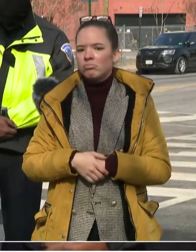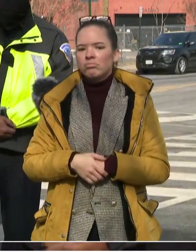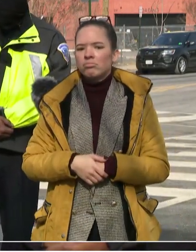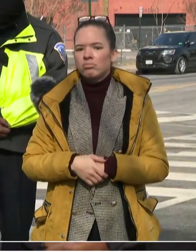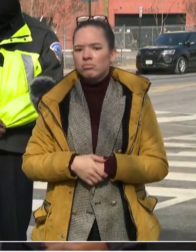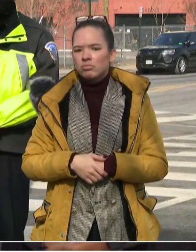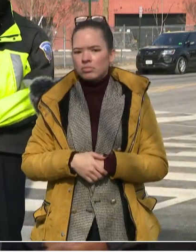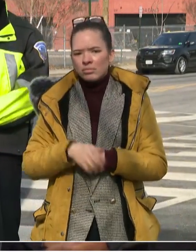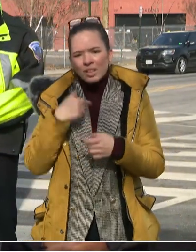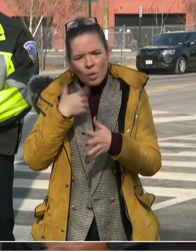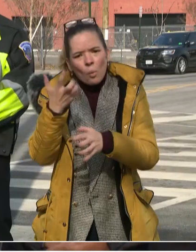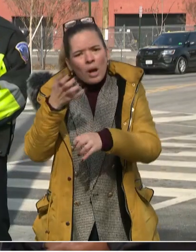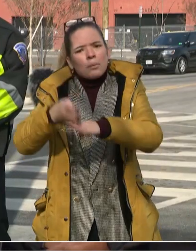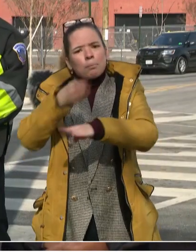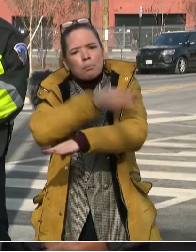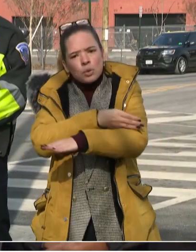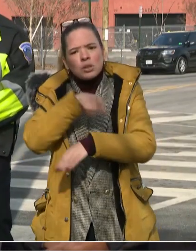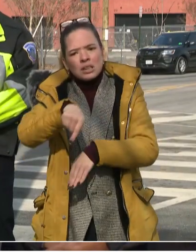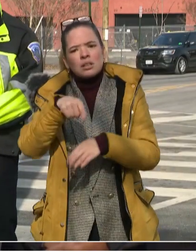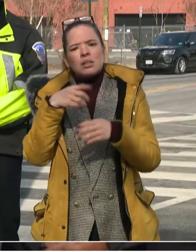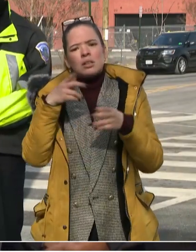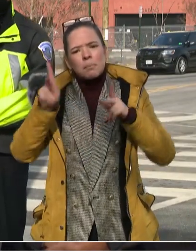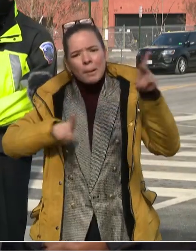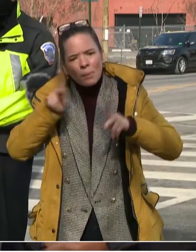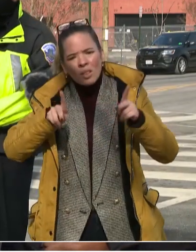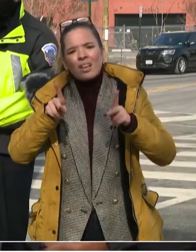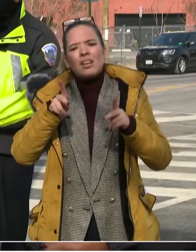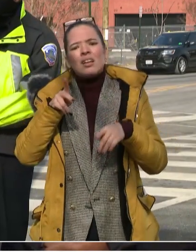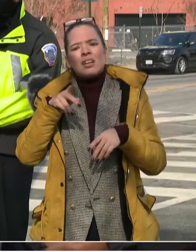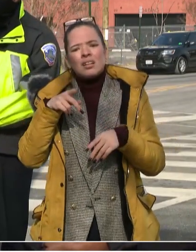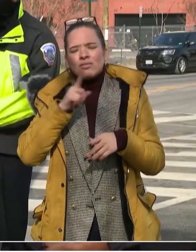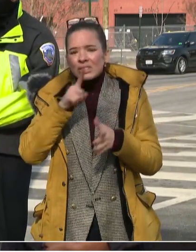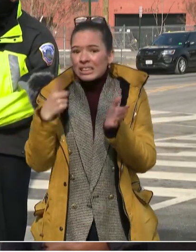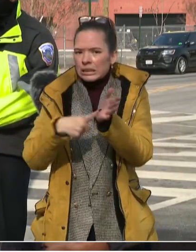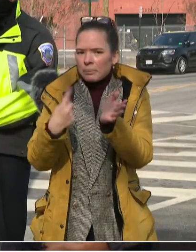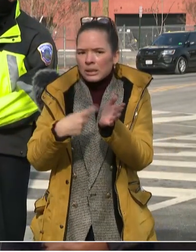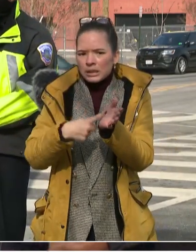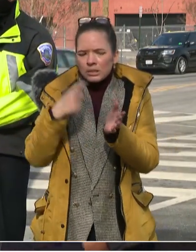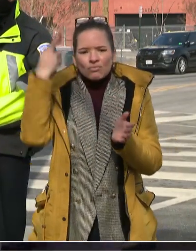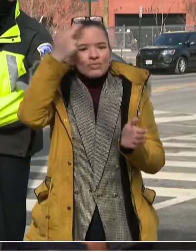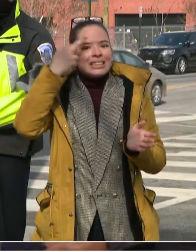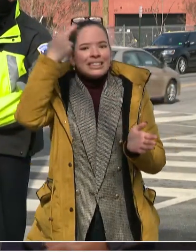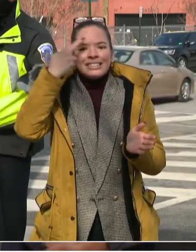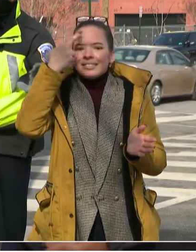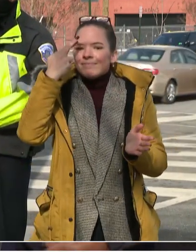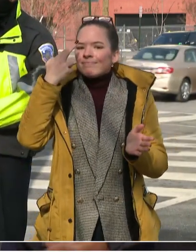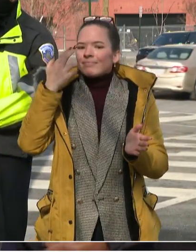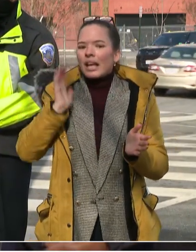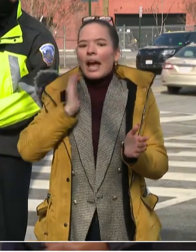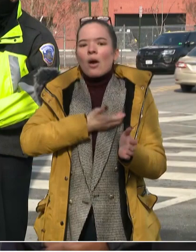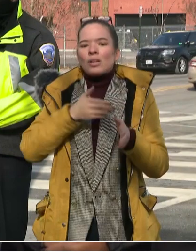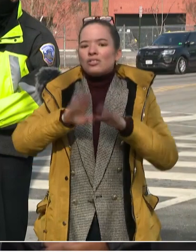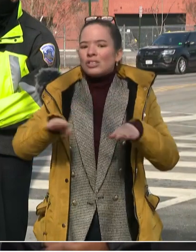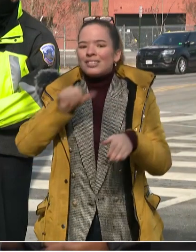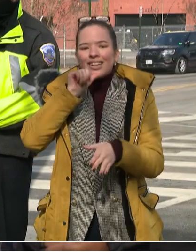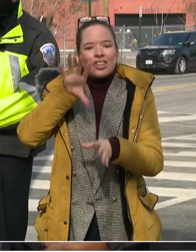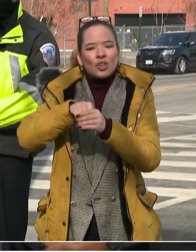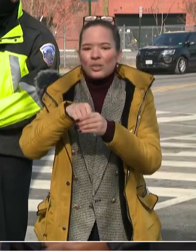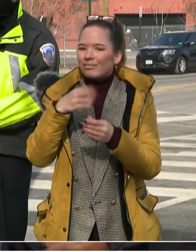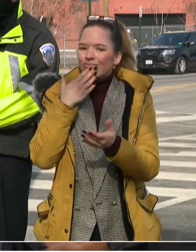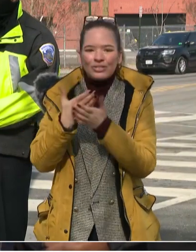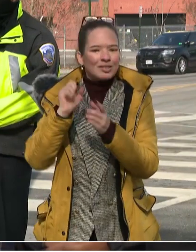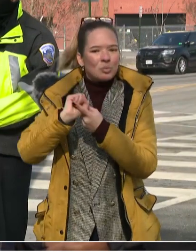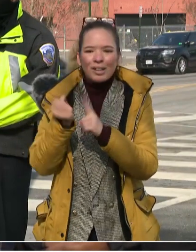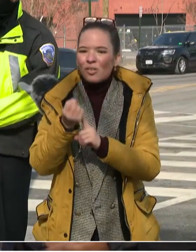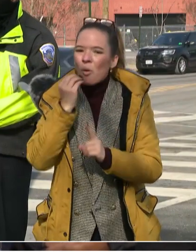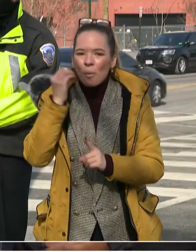our children. And sometimes the reality is that our children are in not so good situations at home.